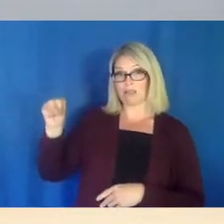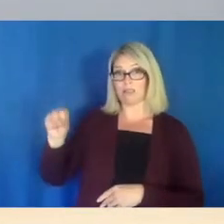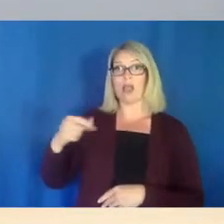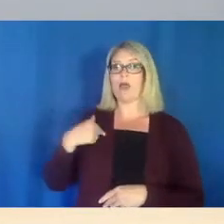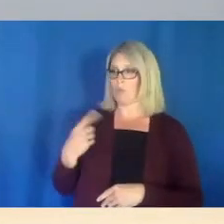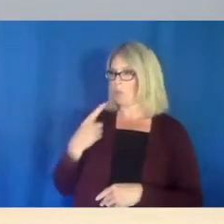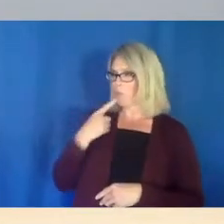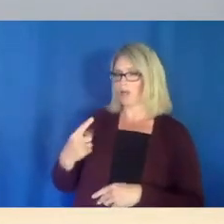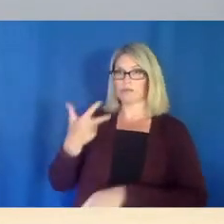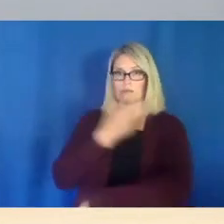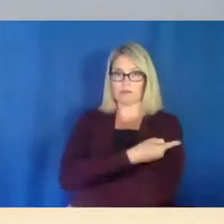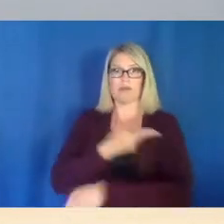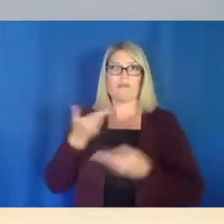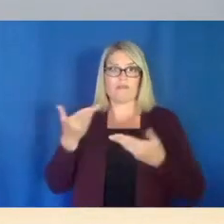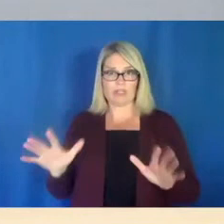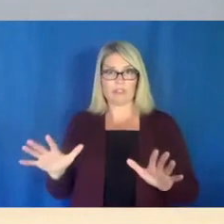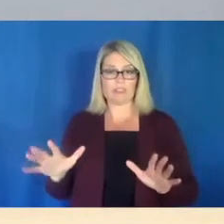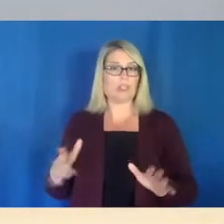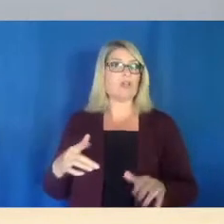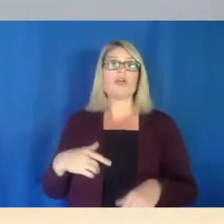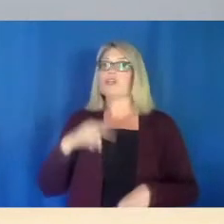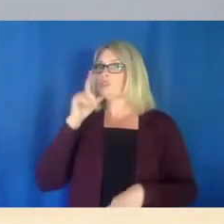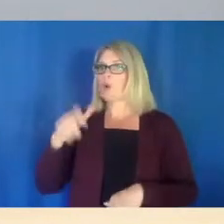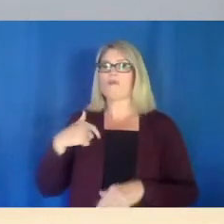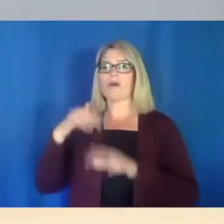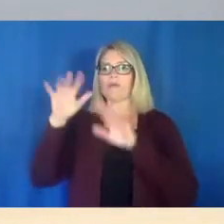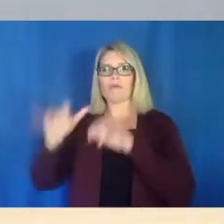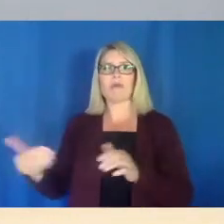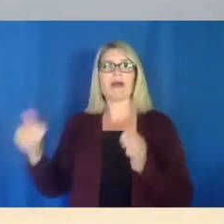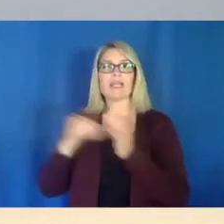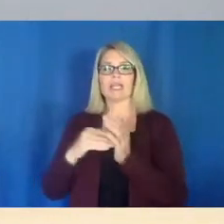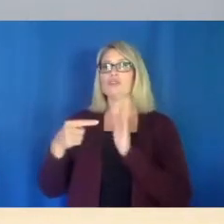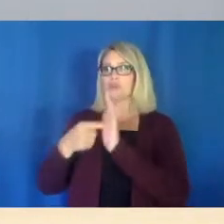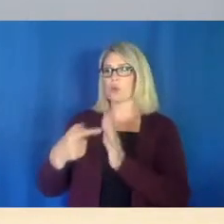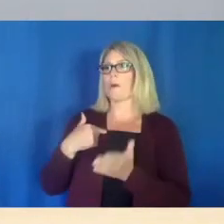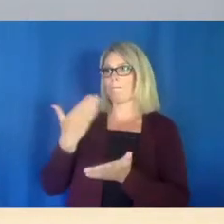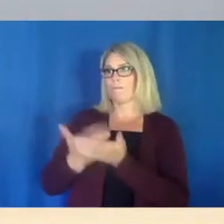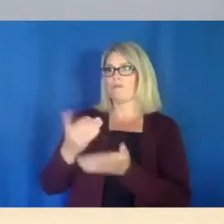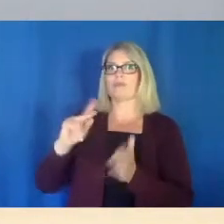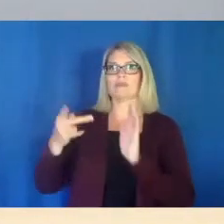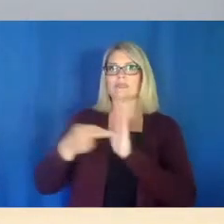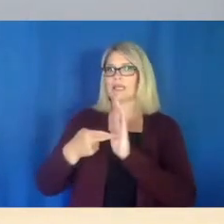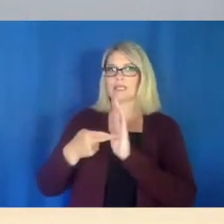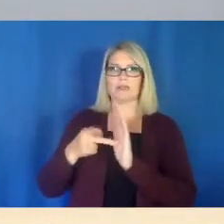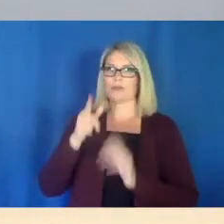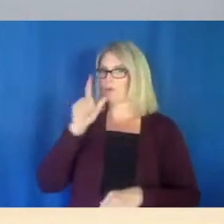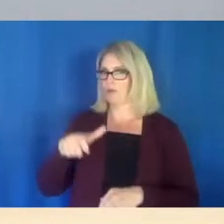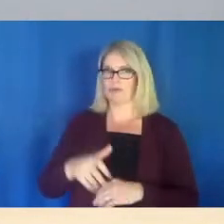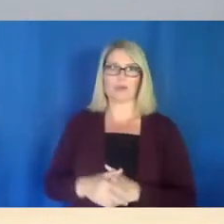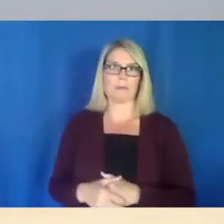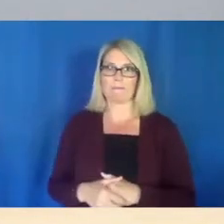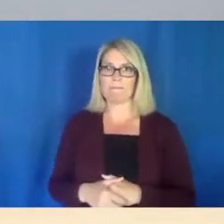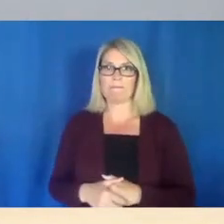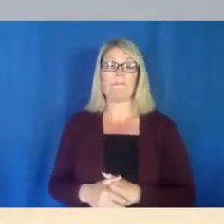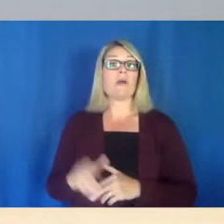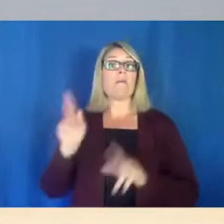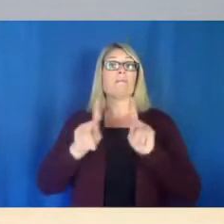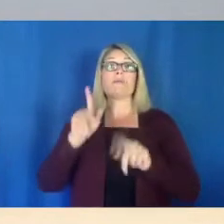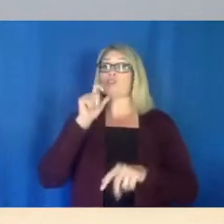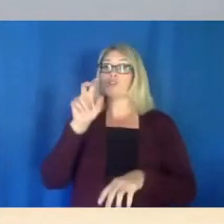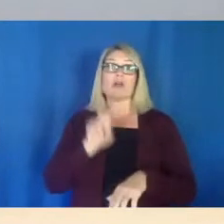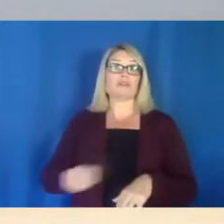vaccine are not required to update their pass to reflect their 2nd dose. Island residents should not travel outside